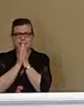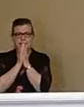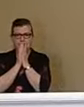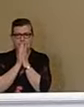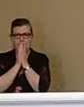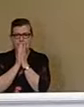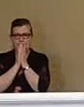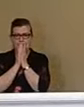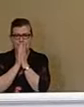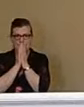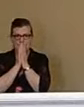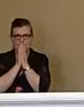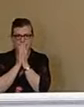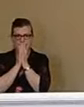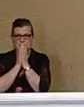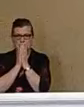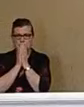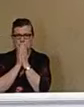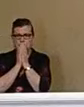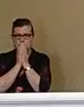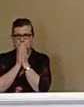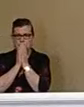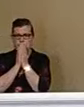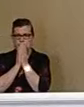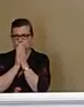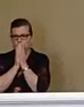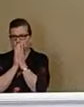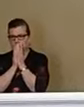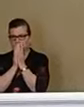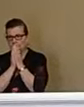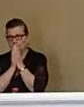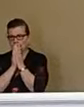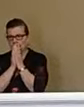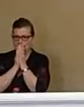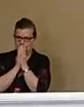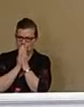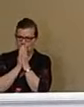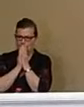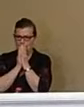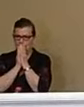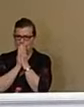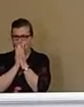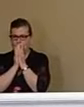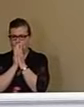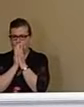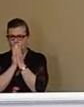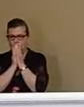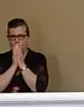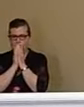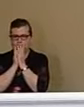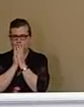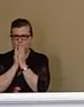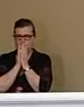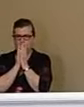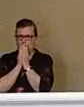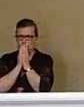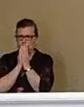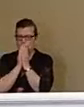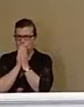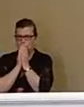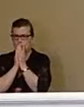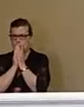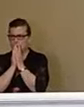your life, but guess what? They don't matter anymore. The only thing that matters is I can feel his presence in the midst of it all.